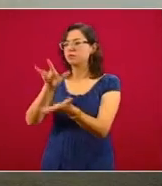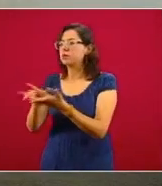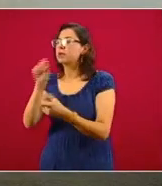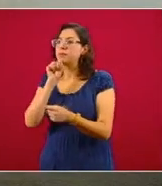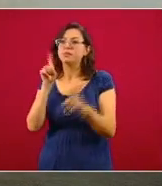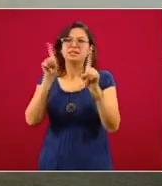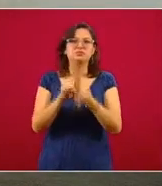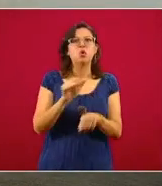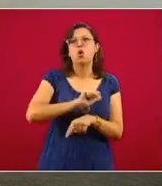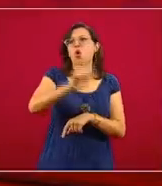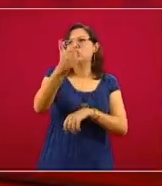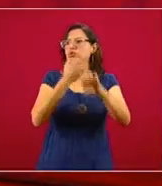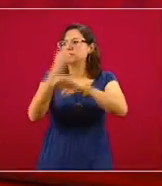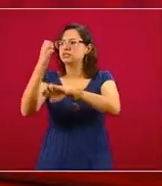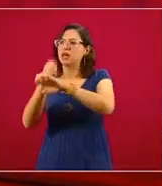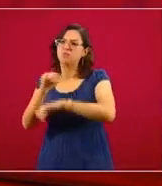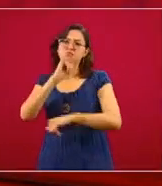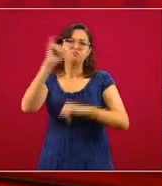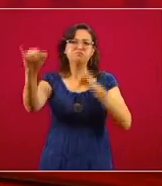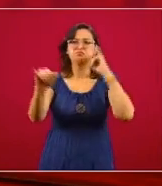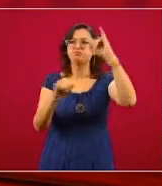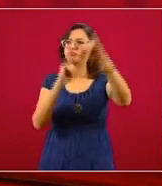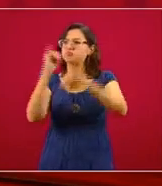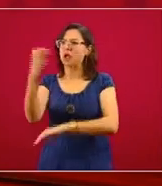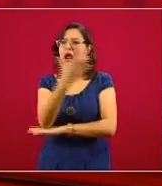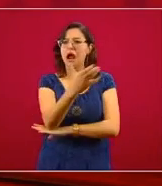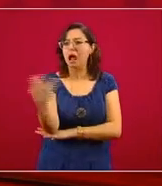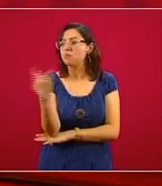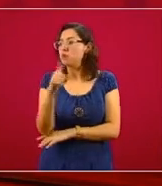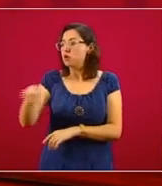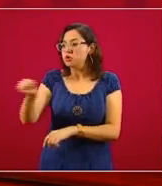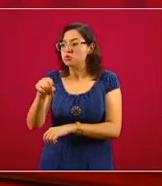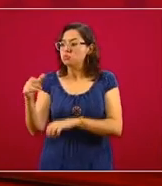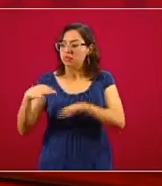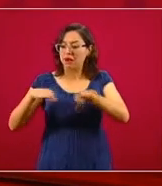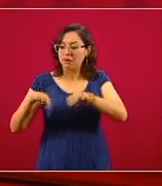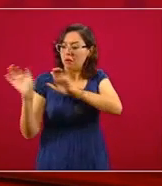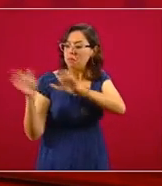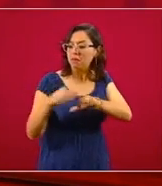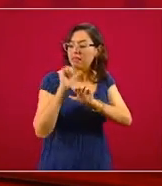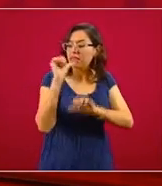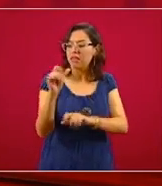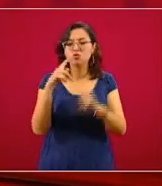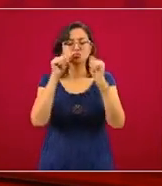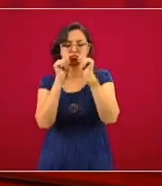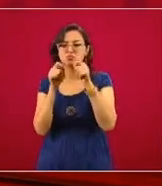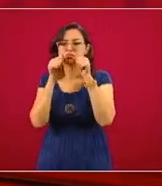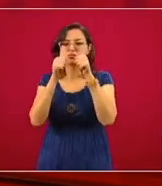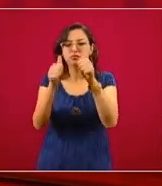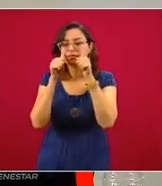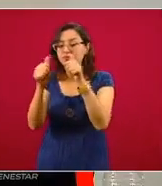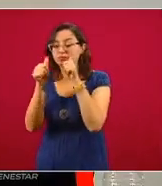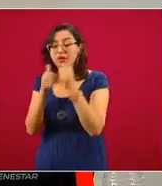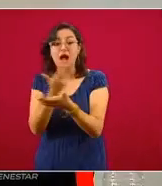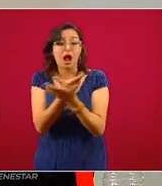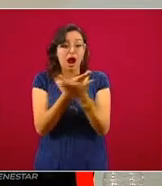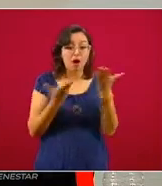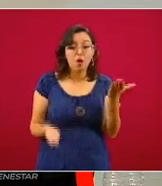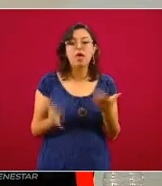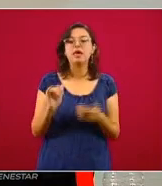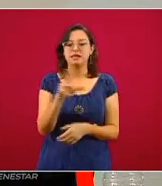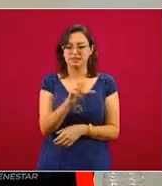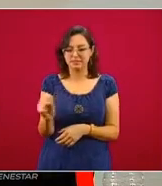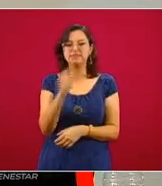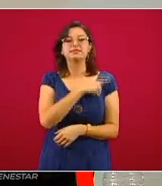help people in rural areas who don't have an IMSS card. And we're not going to be the exception now. Social Security has to be